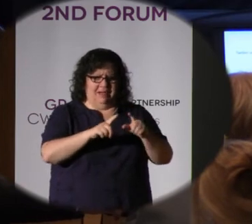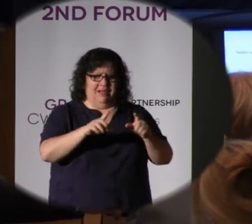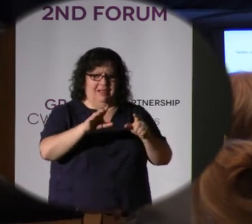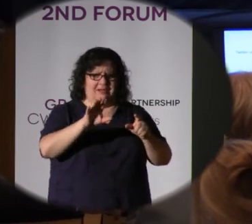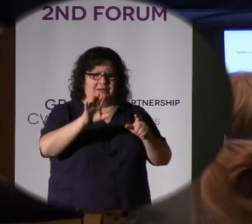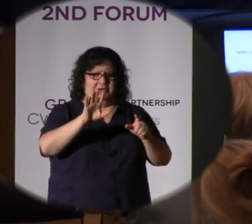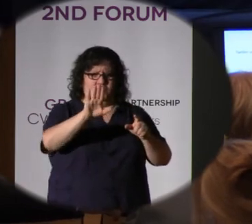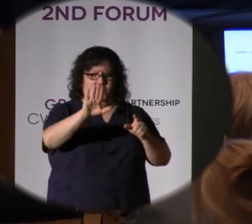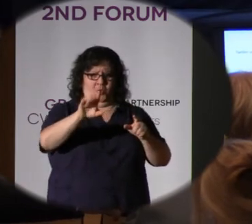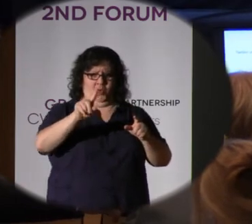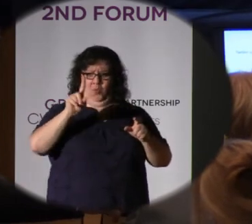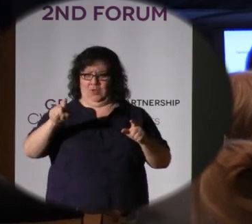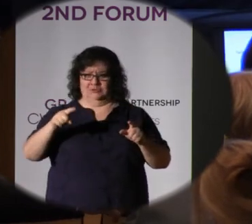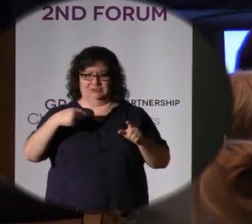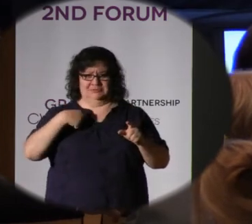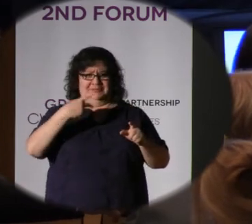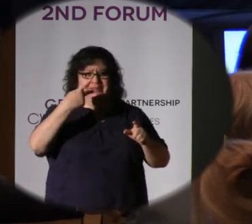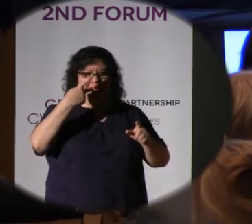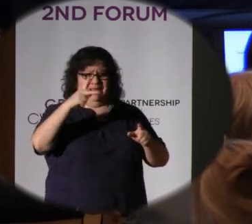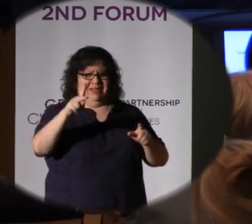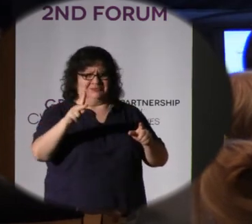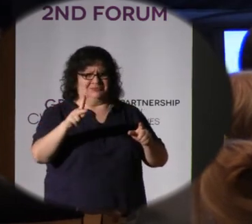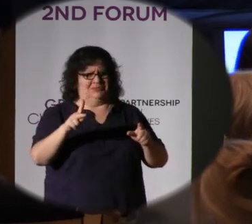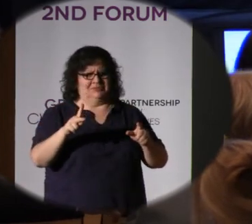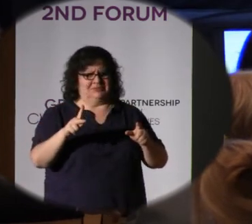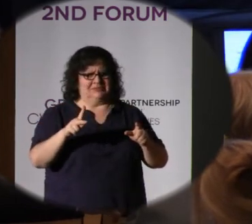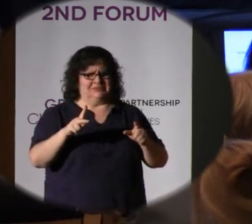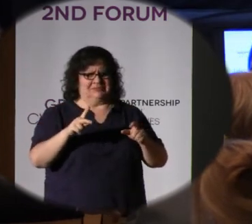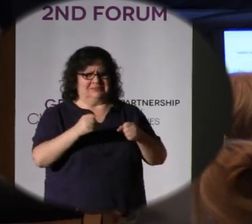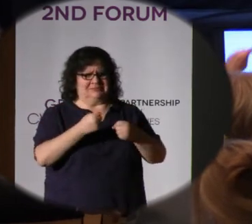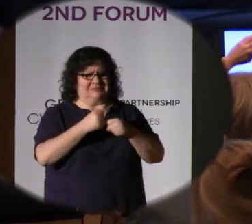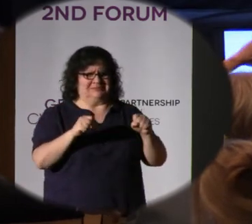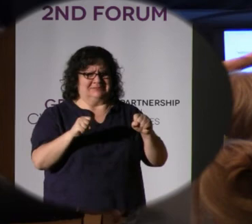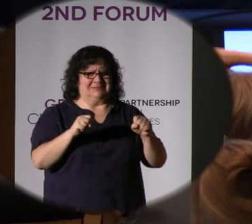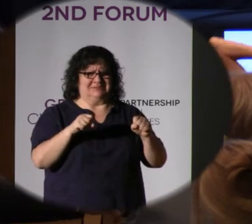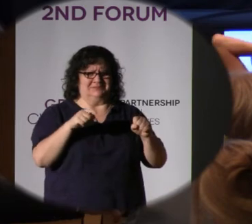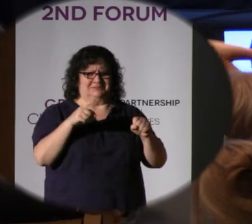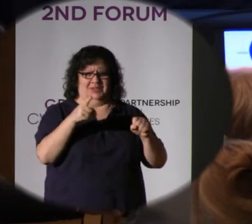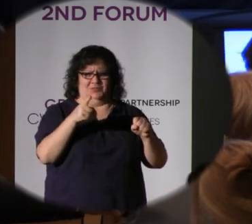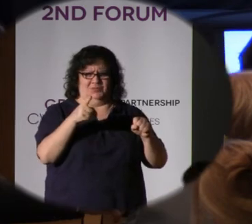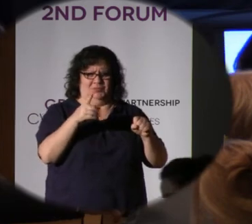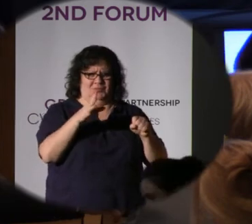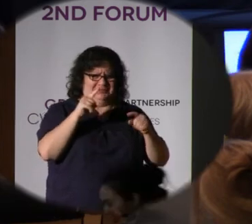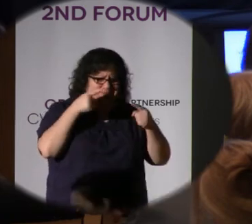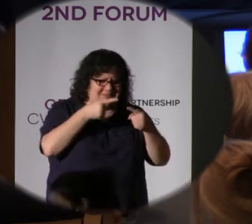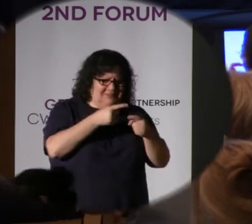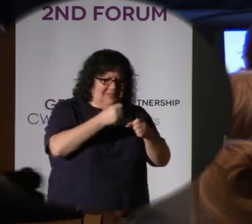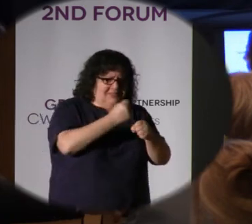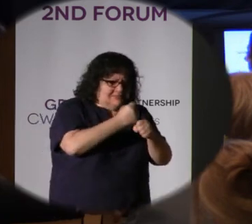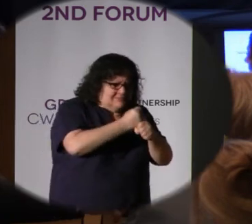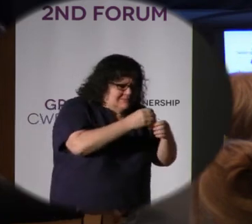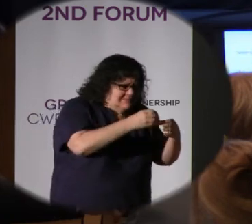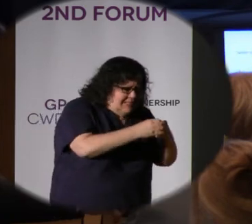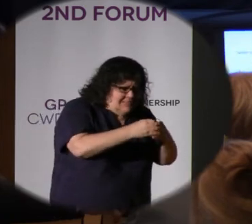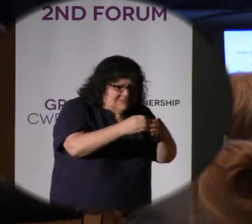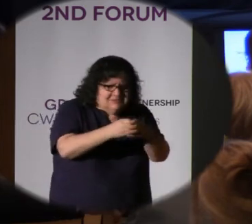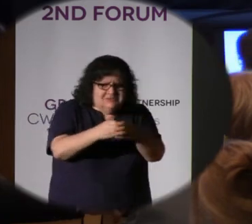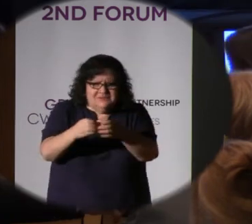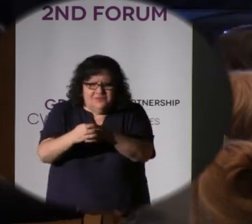we are, the global partnership. That's why all of us are coming together to make sure we influence